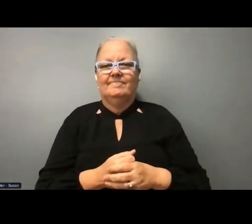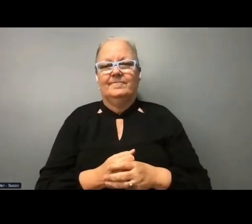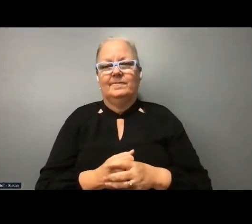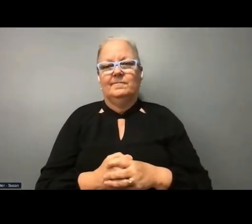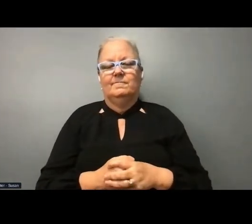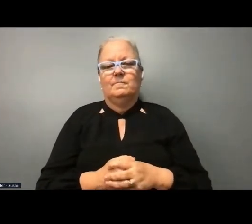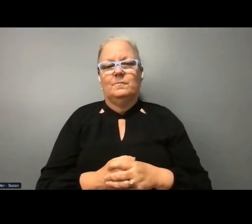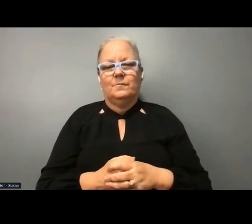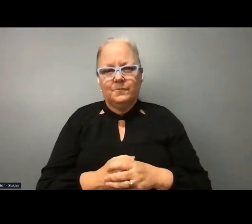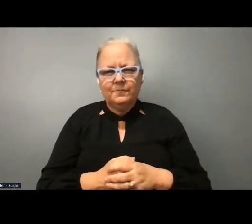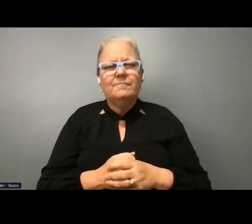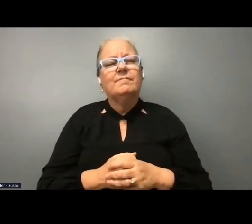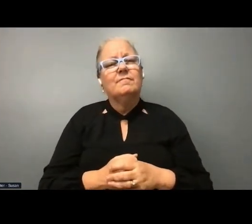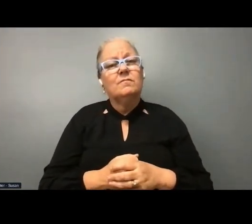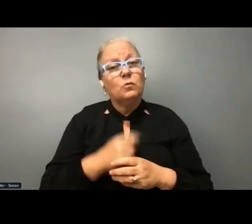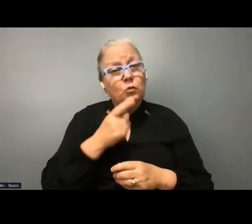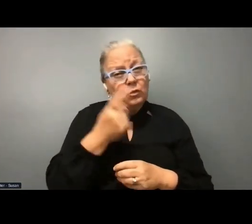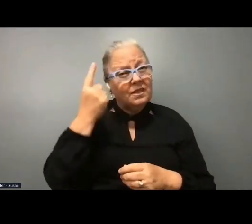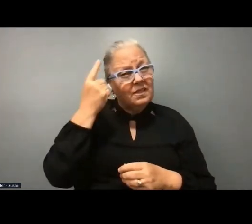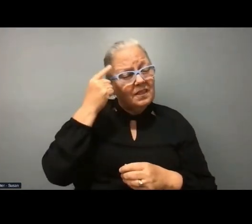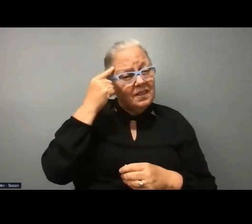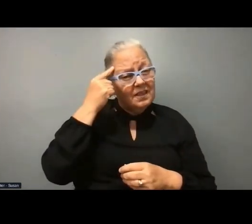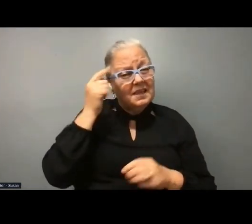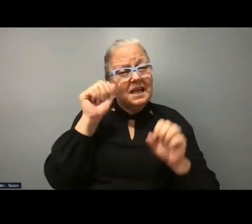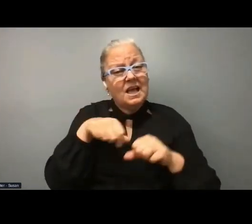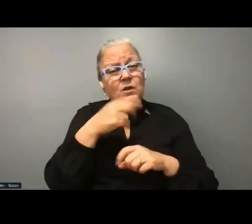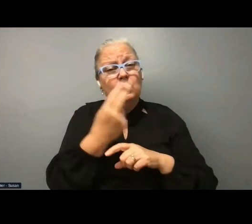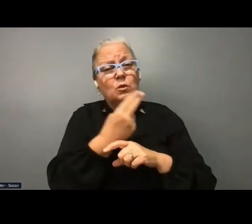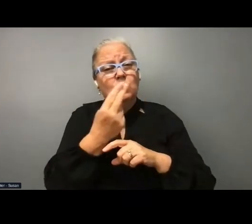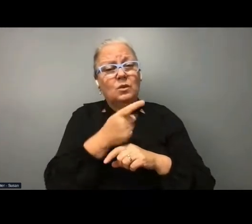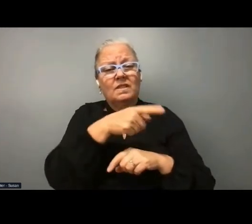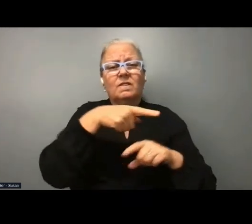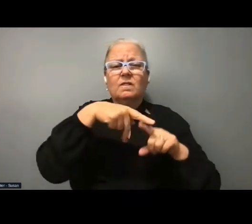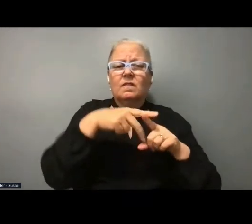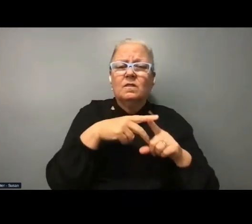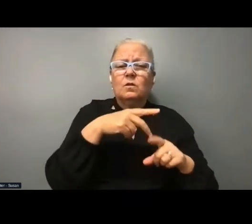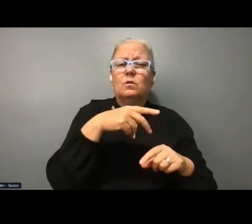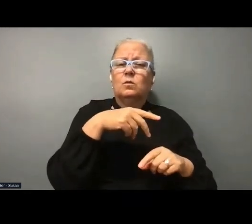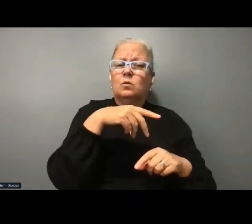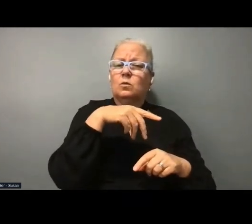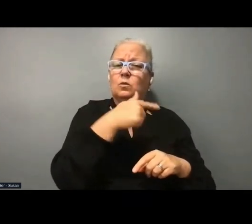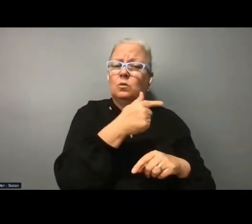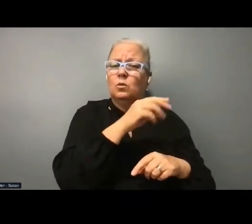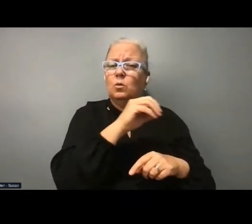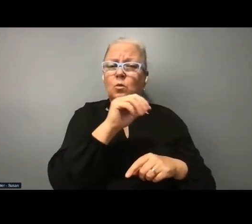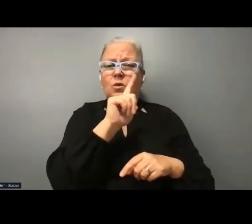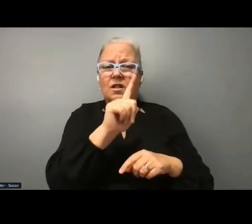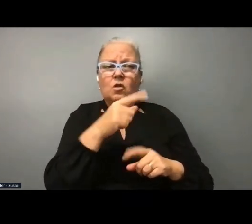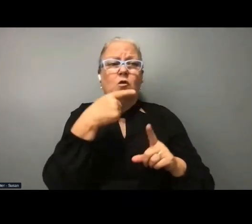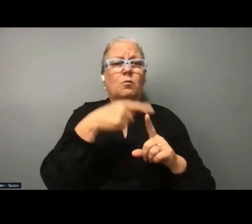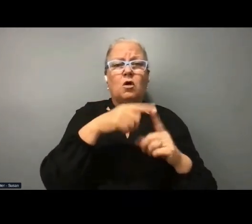So do you think that you could use the tool to start ask children and communities why the